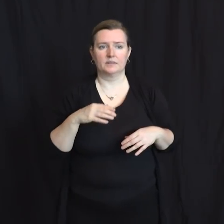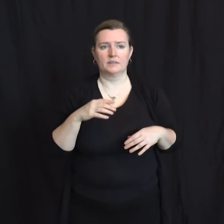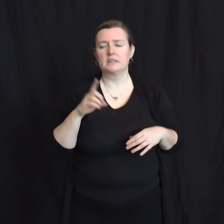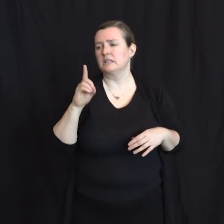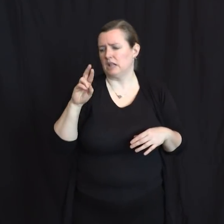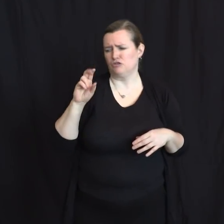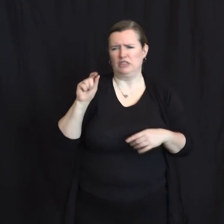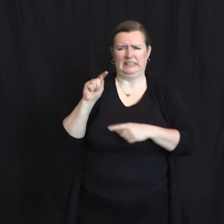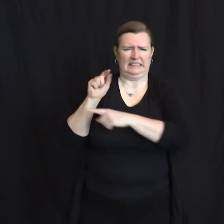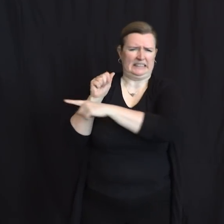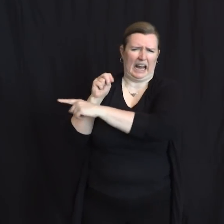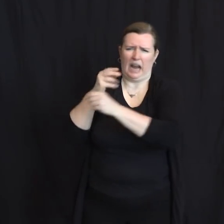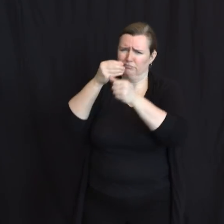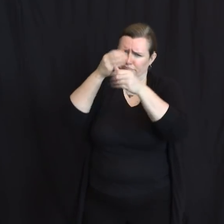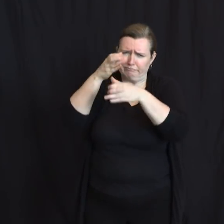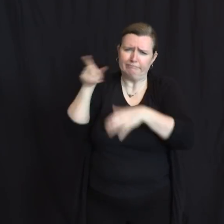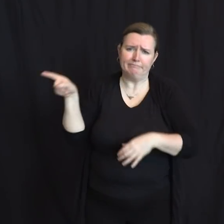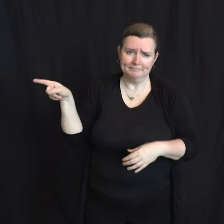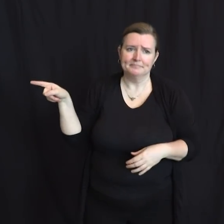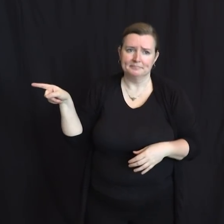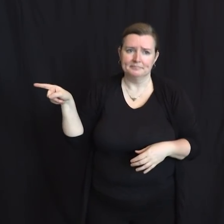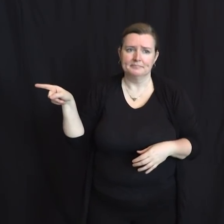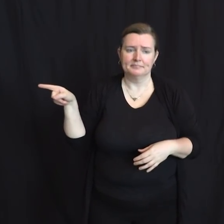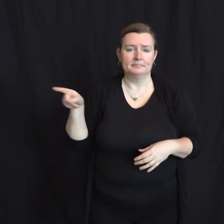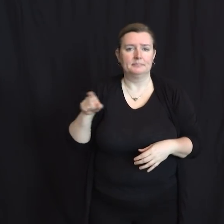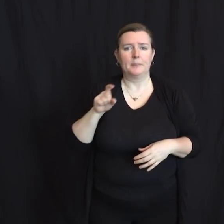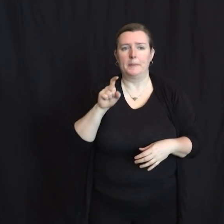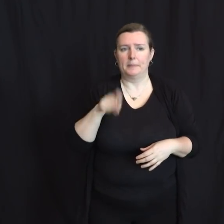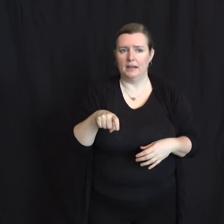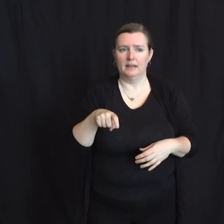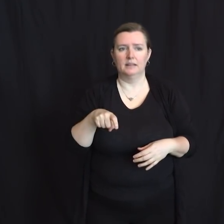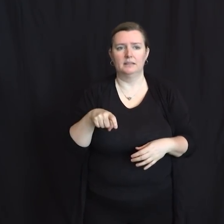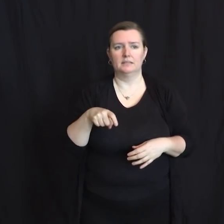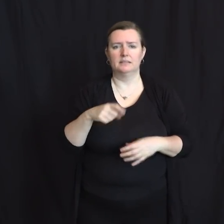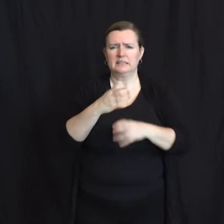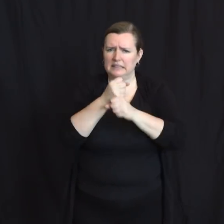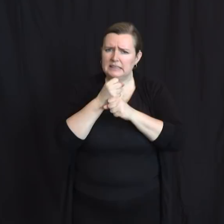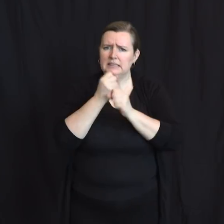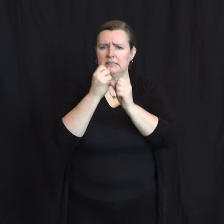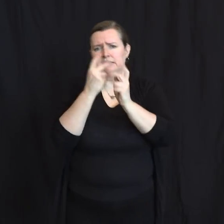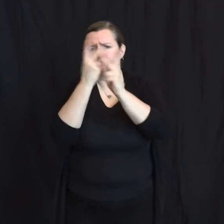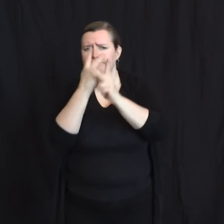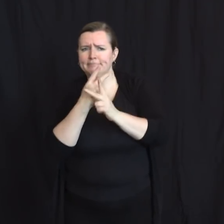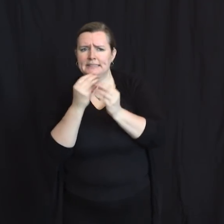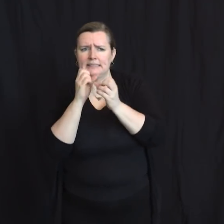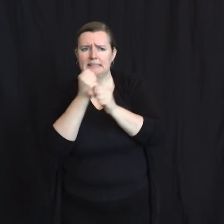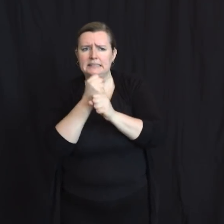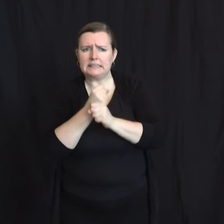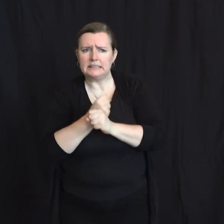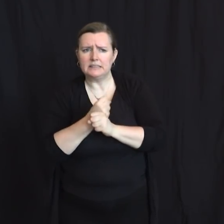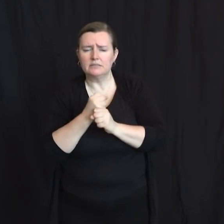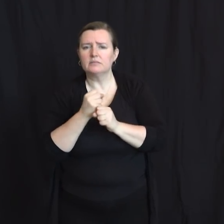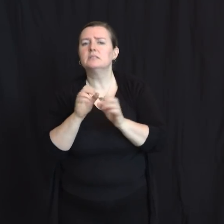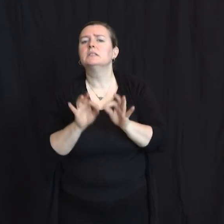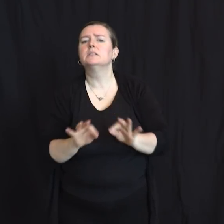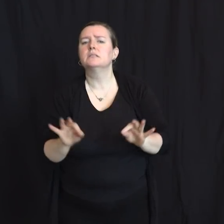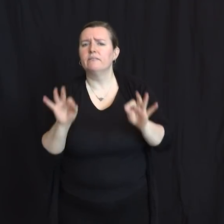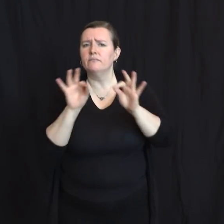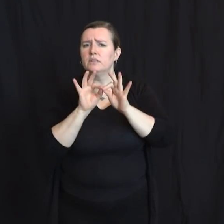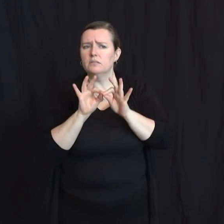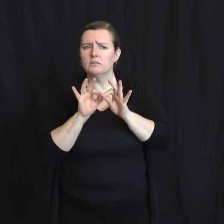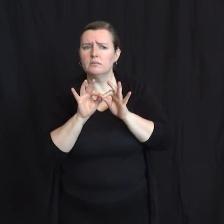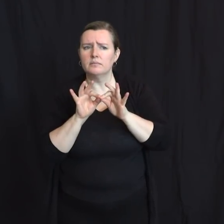have the requirements to have sort of the statistically significant broad population testing that we're going to need to have the